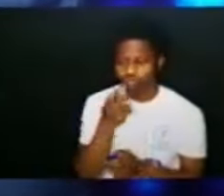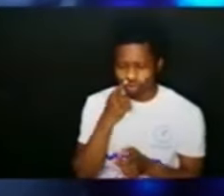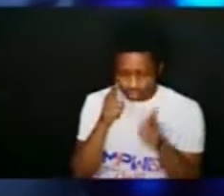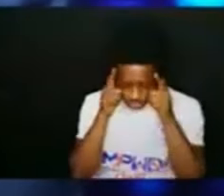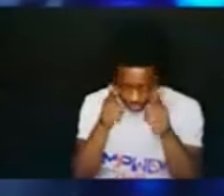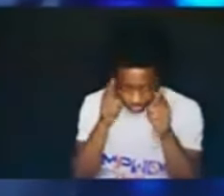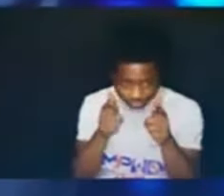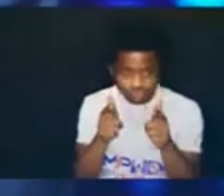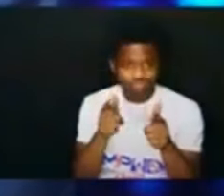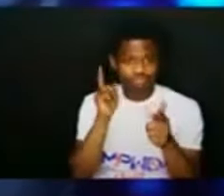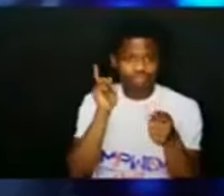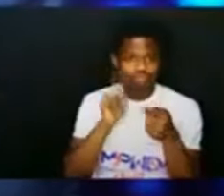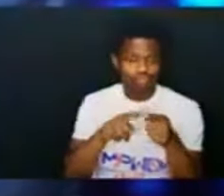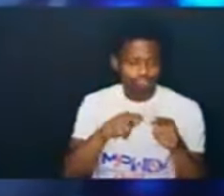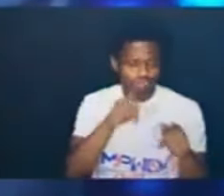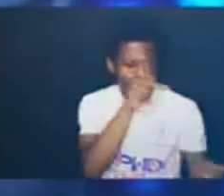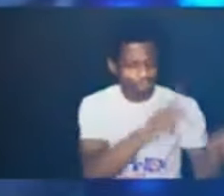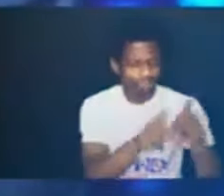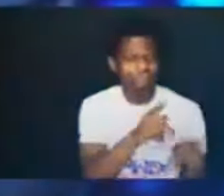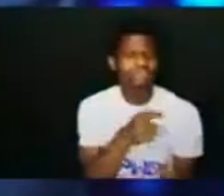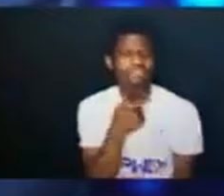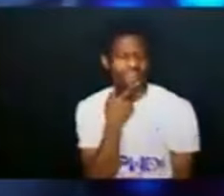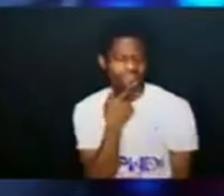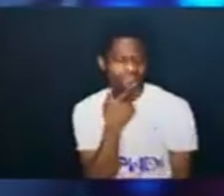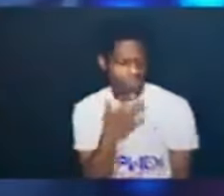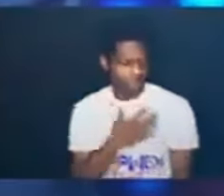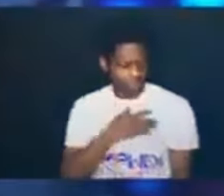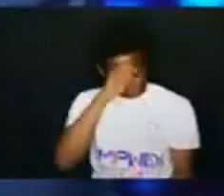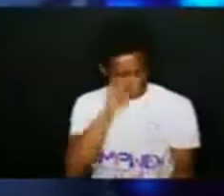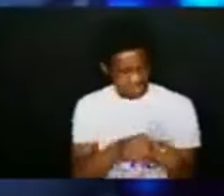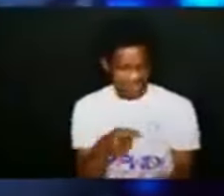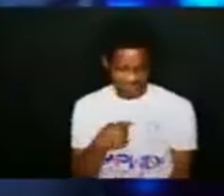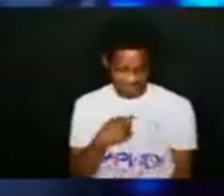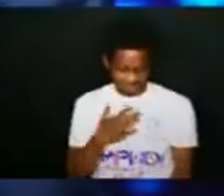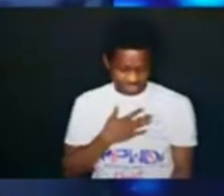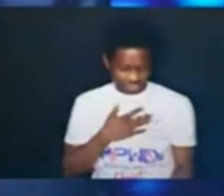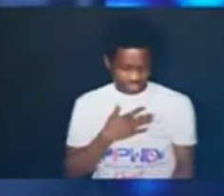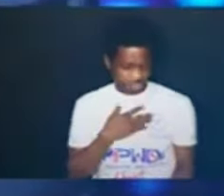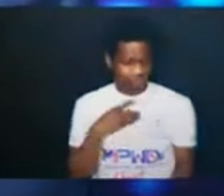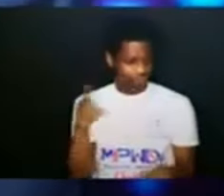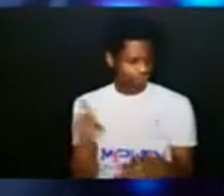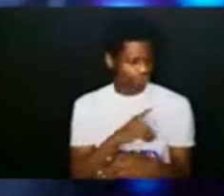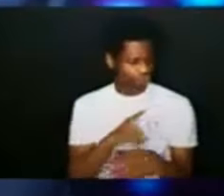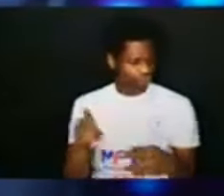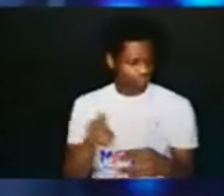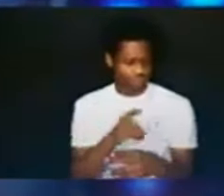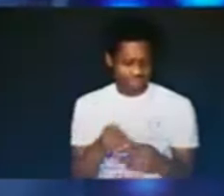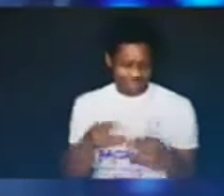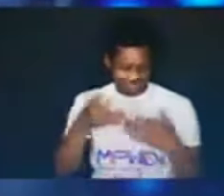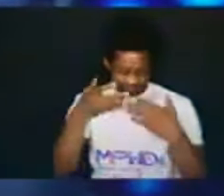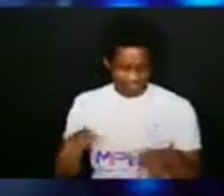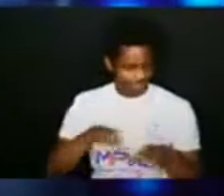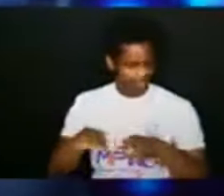and said, "My brothers, I have fulfilled my duty to God in all good conscience